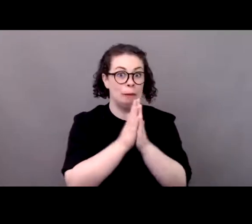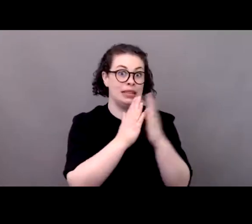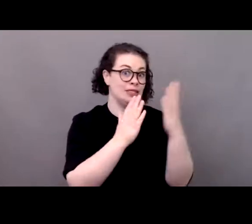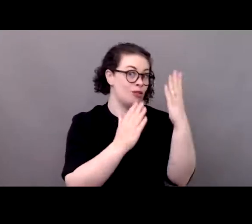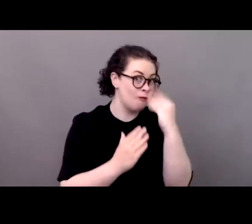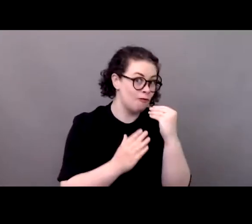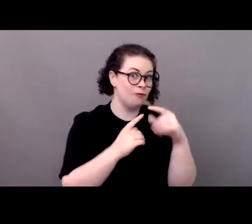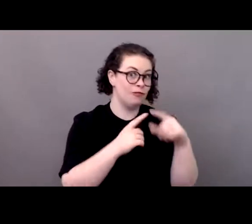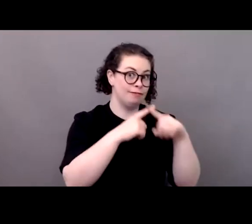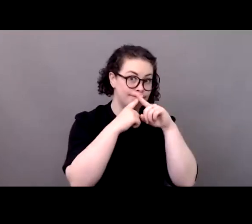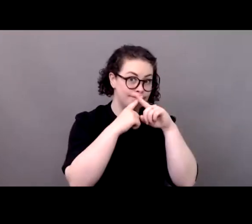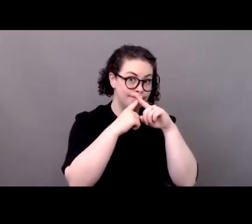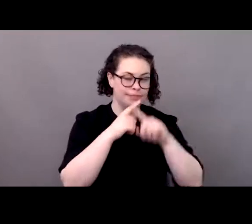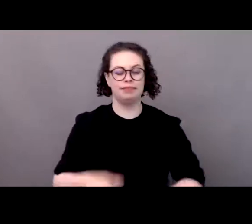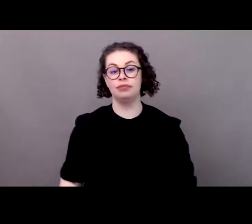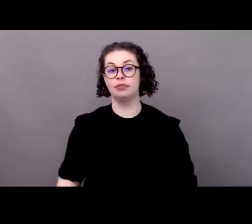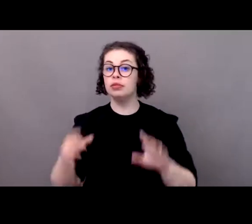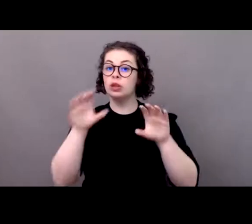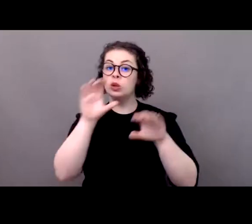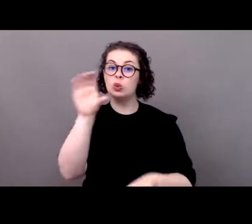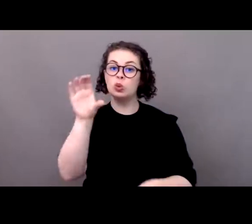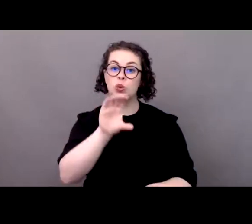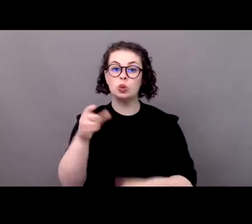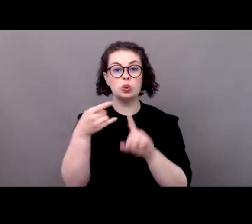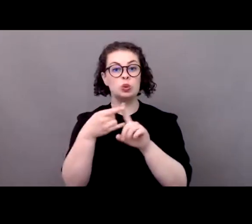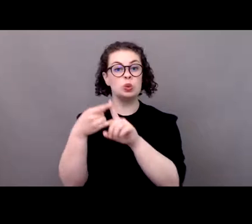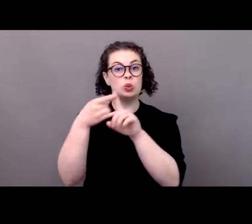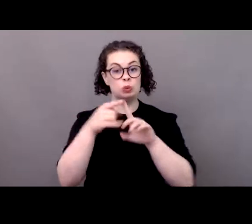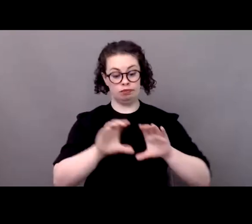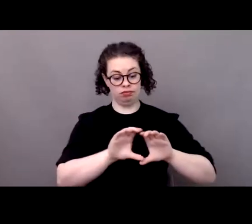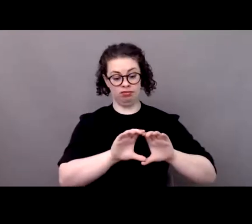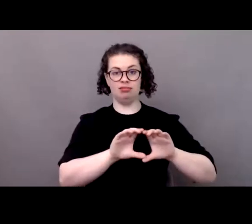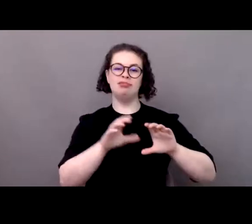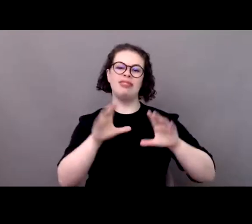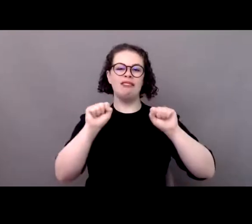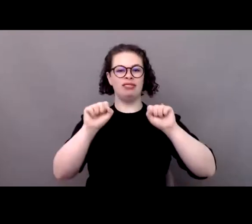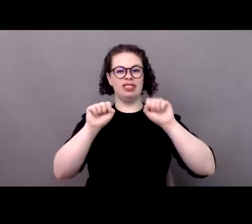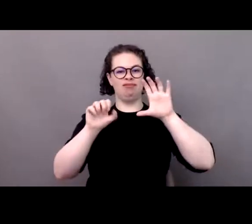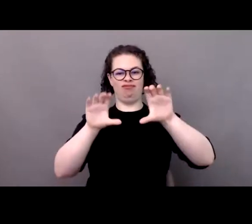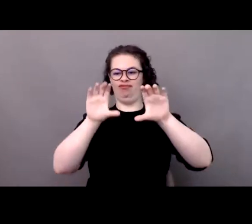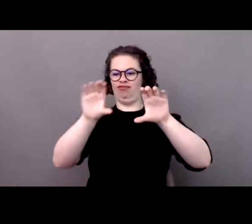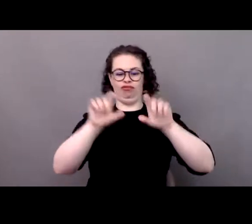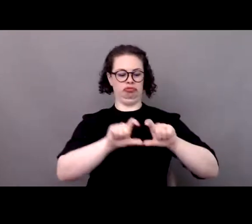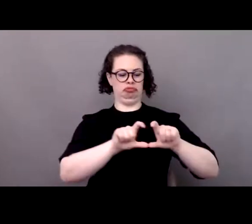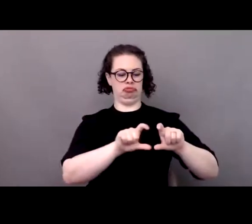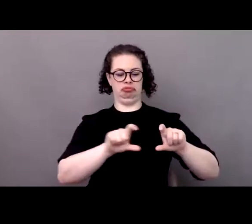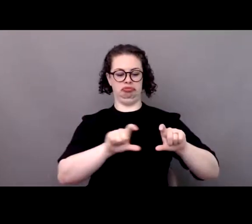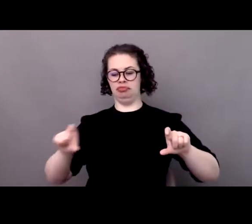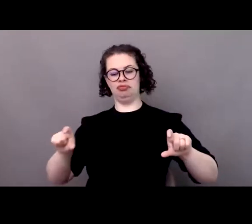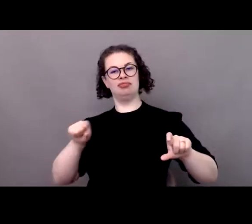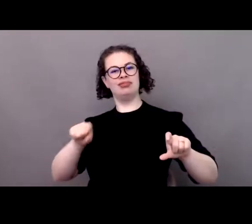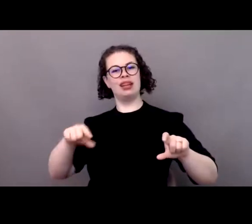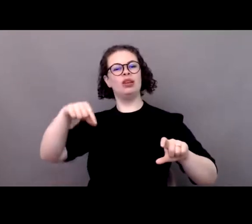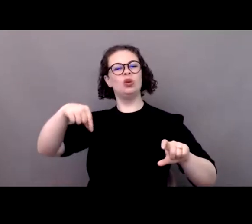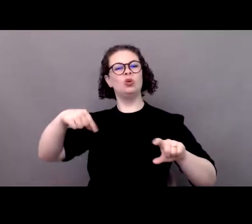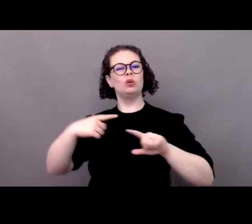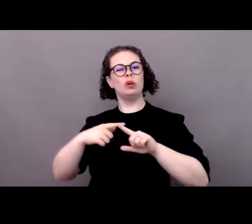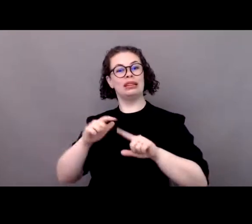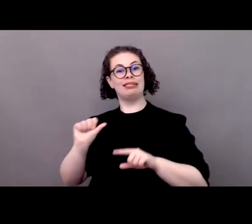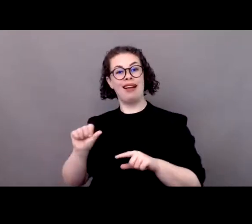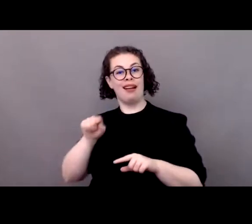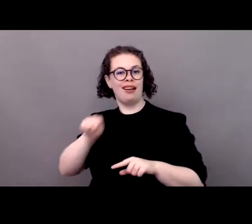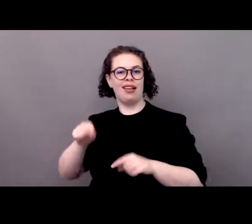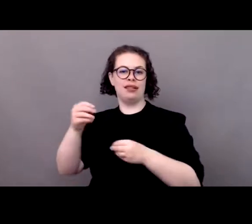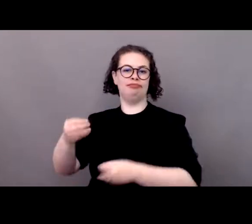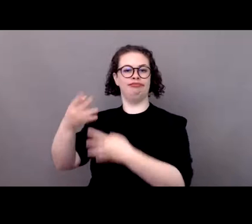right, on the left. It only depends on the way you use Zoom. You can put all your questions there so that